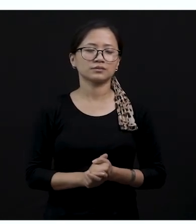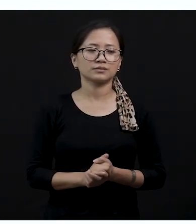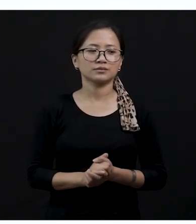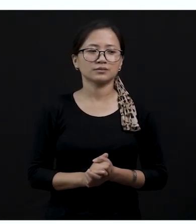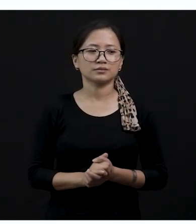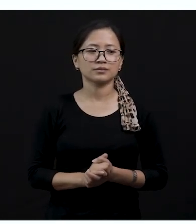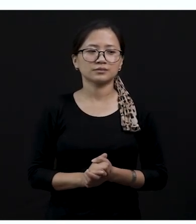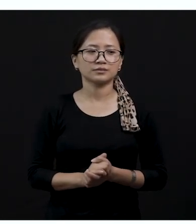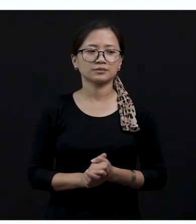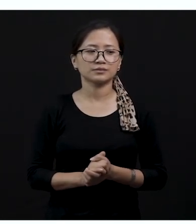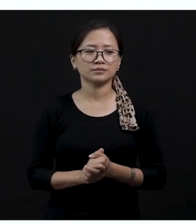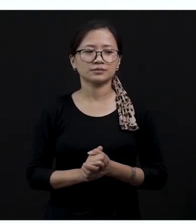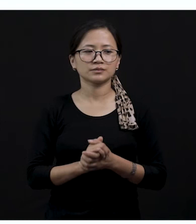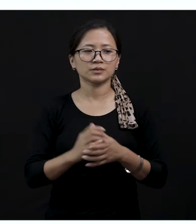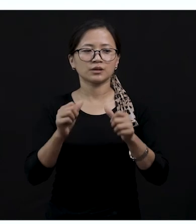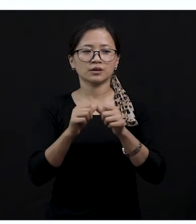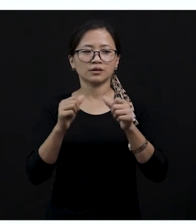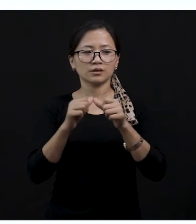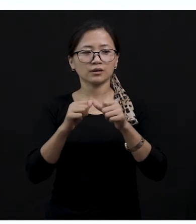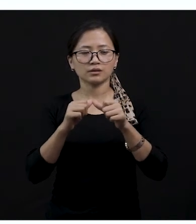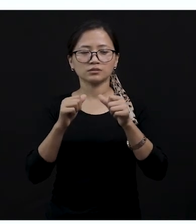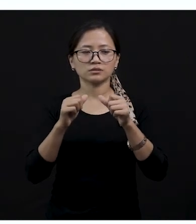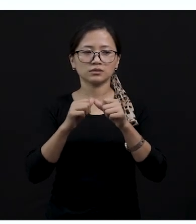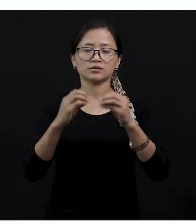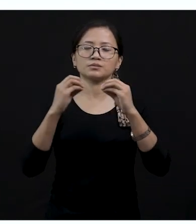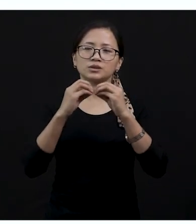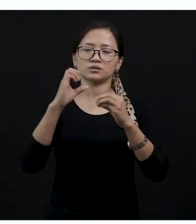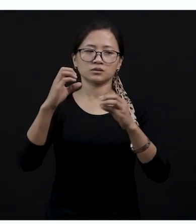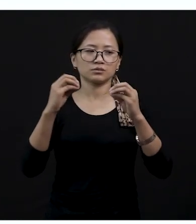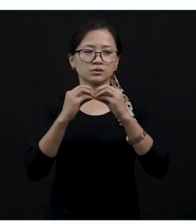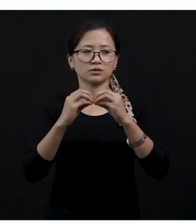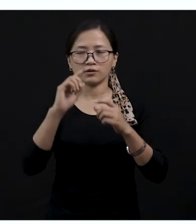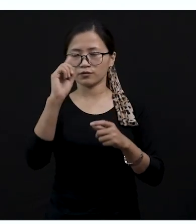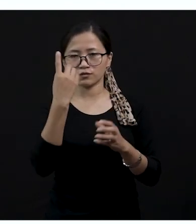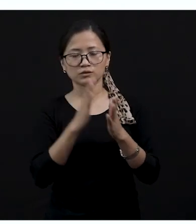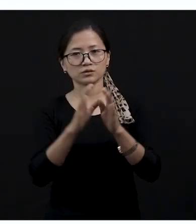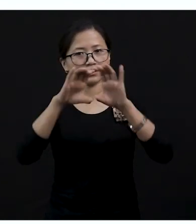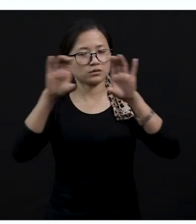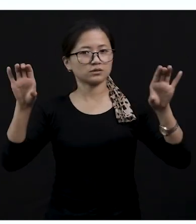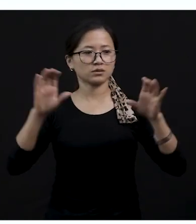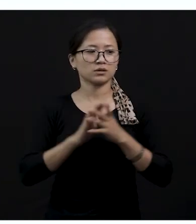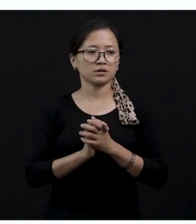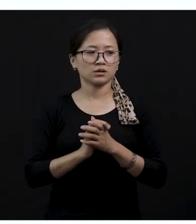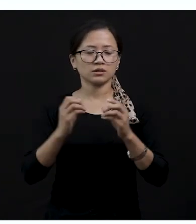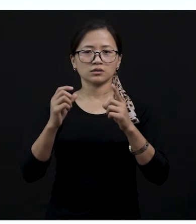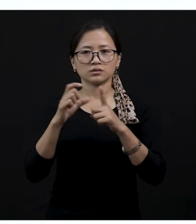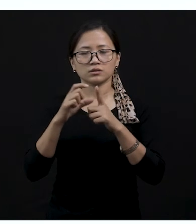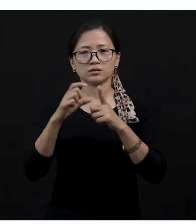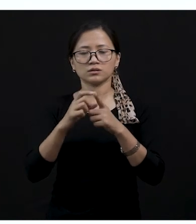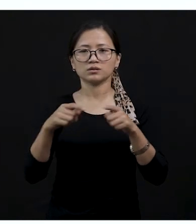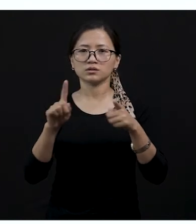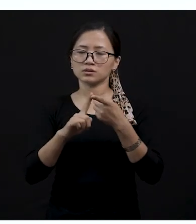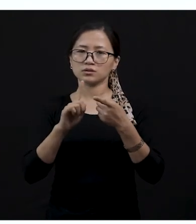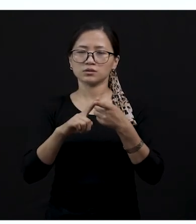scheme in the poem as A, B, C, P. This is the first stanza. Next stanza,